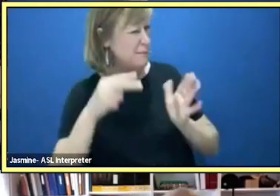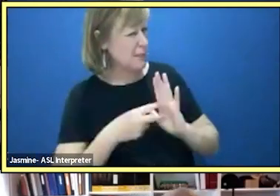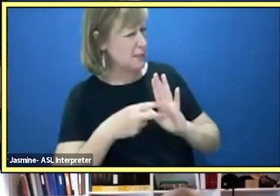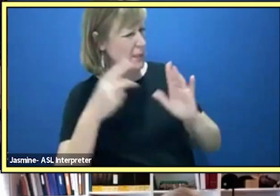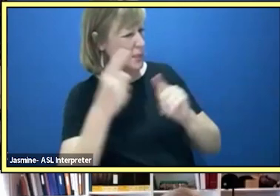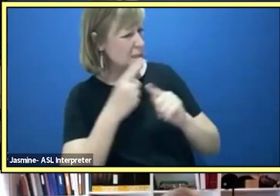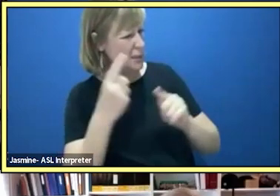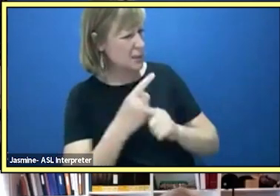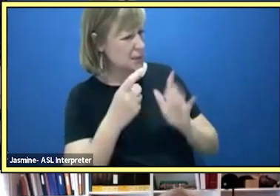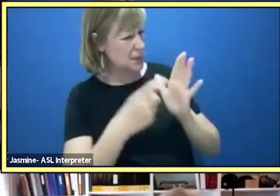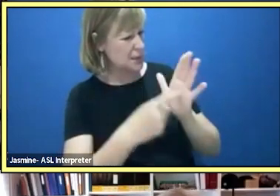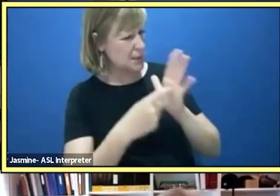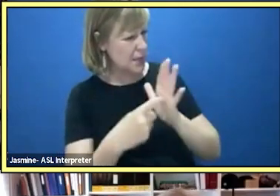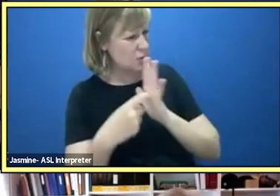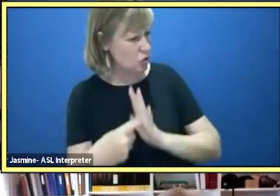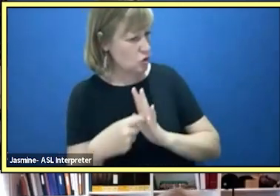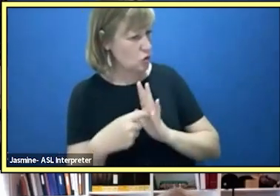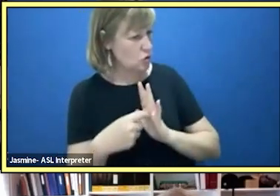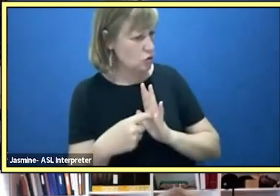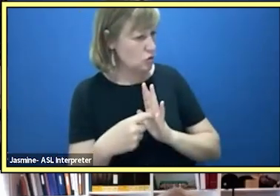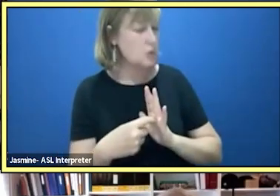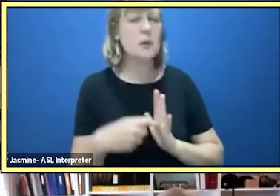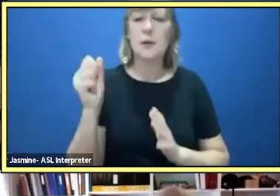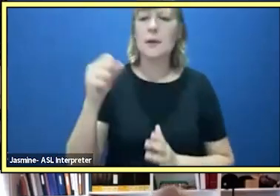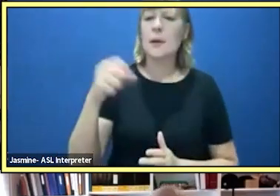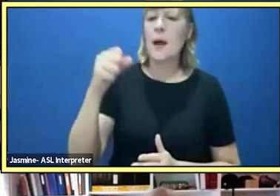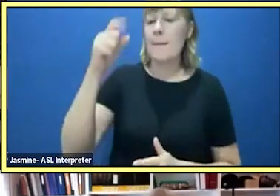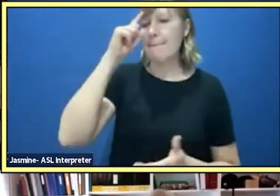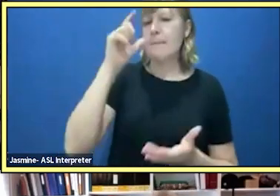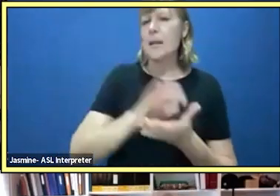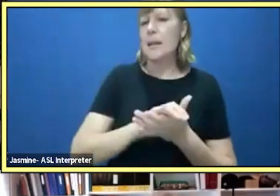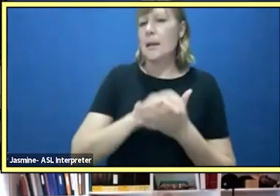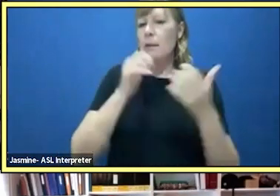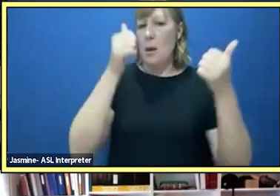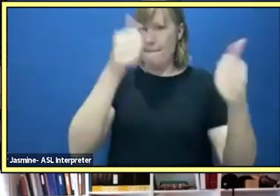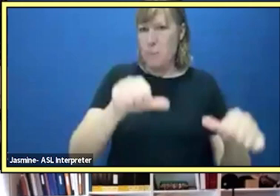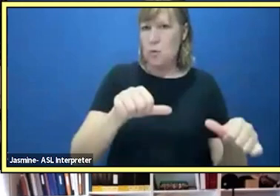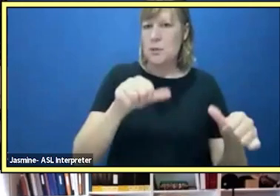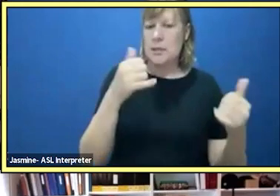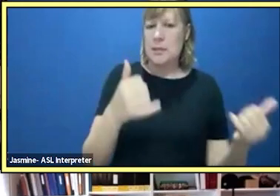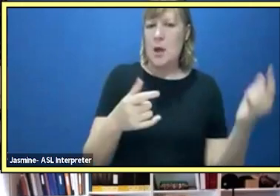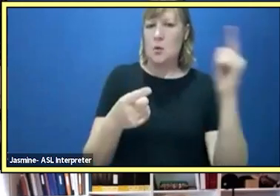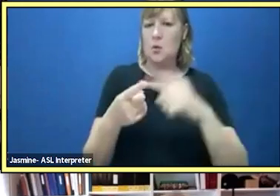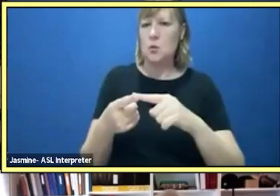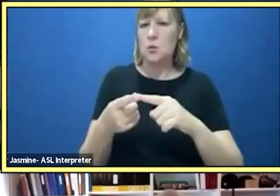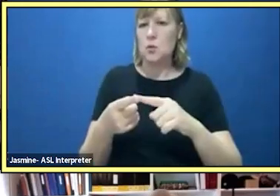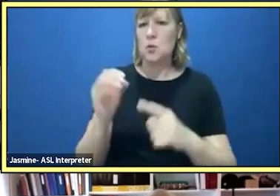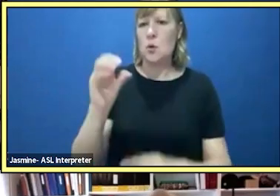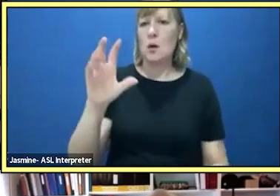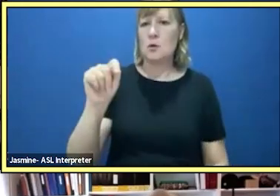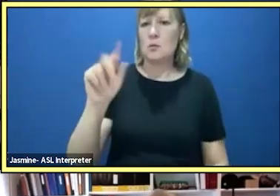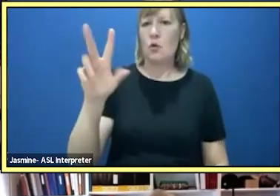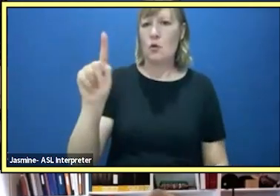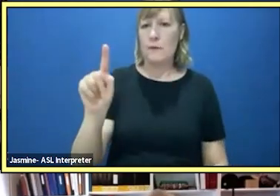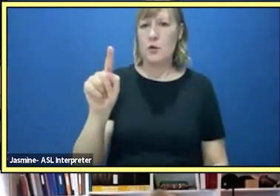I believe they are posted right now through the end of October for feedback. Once then we will be collecting all of